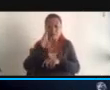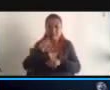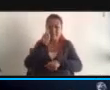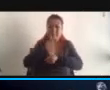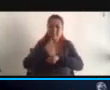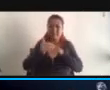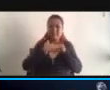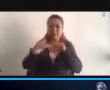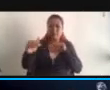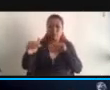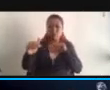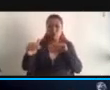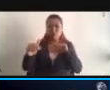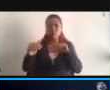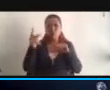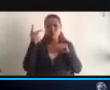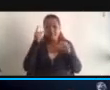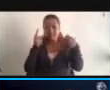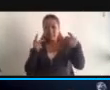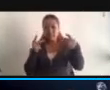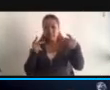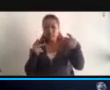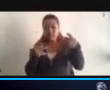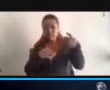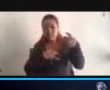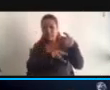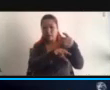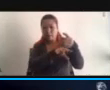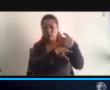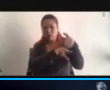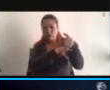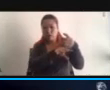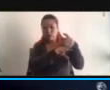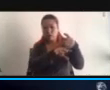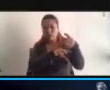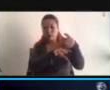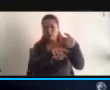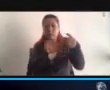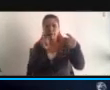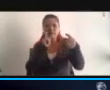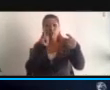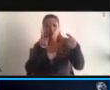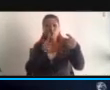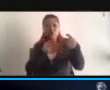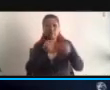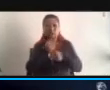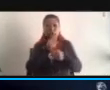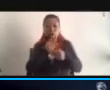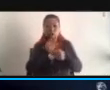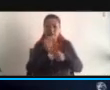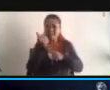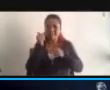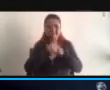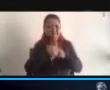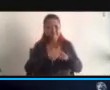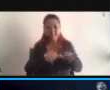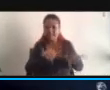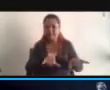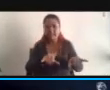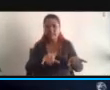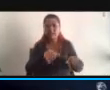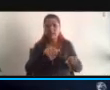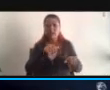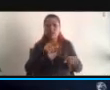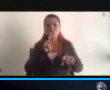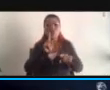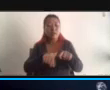the camera that you can see right here, and the camera is attached to it for stability. You can't take time-lapsed photos by